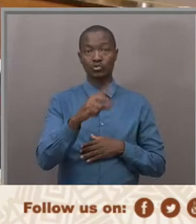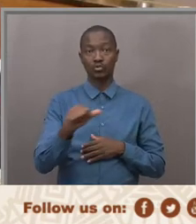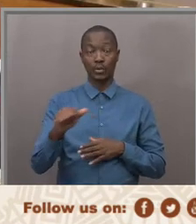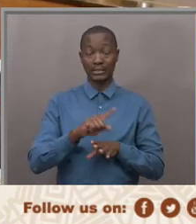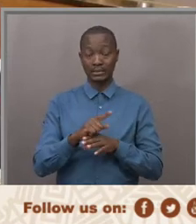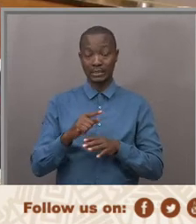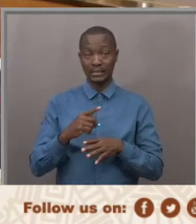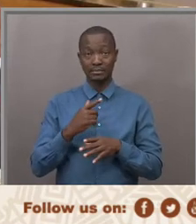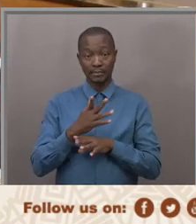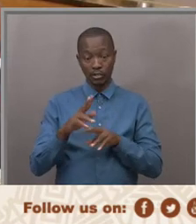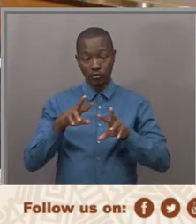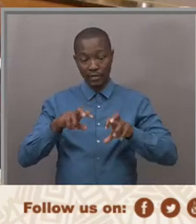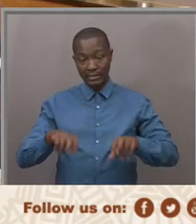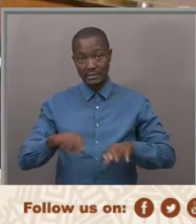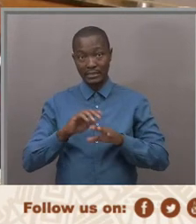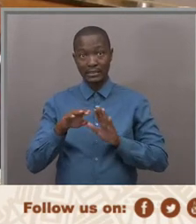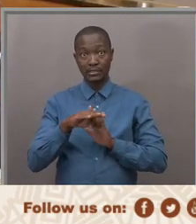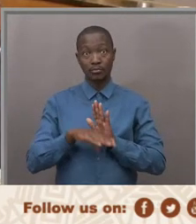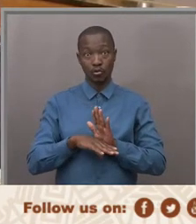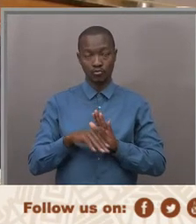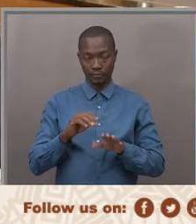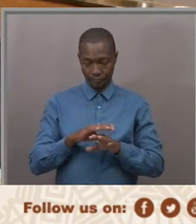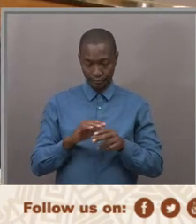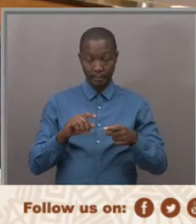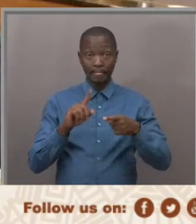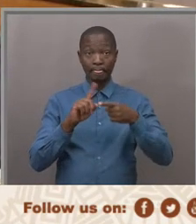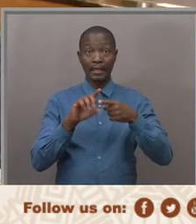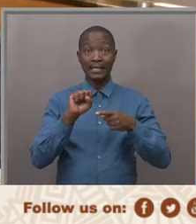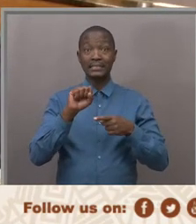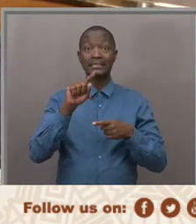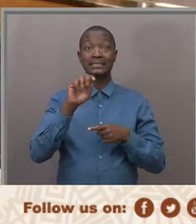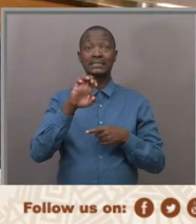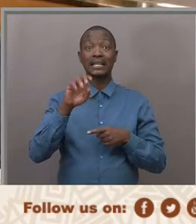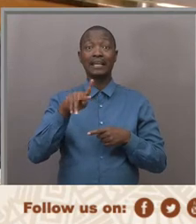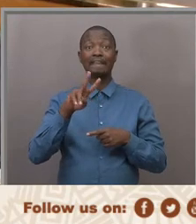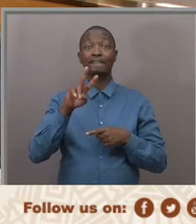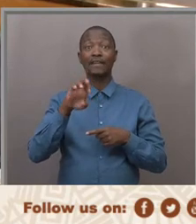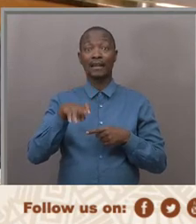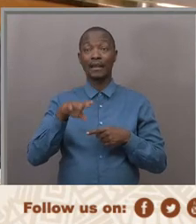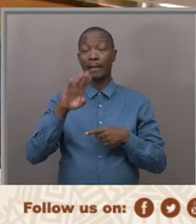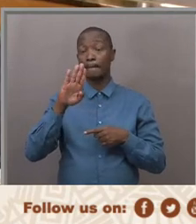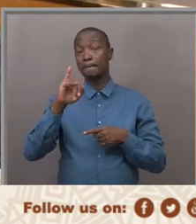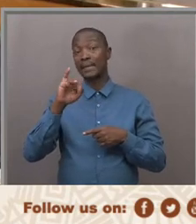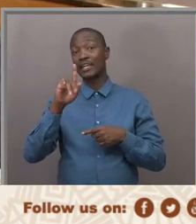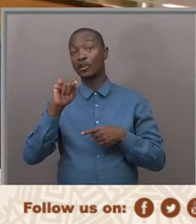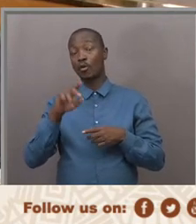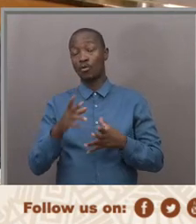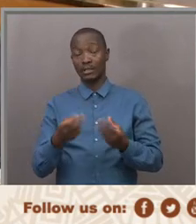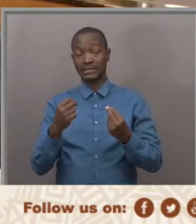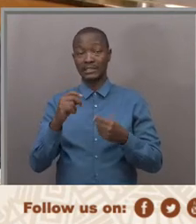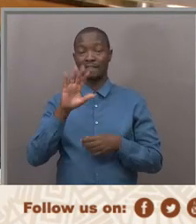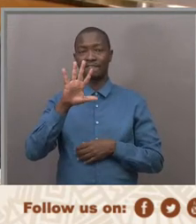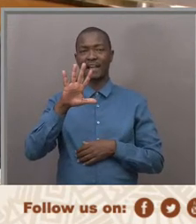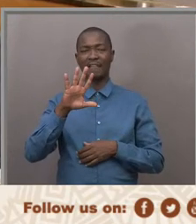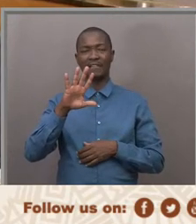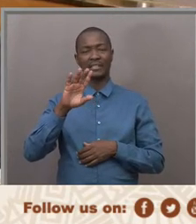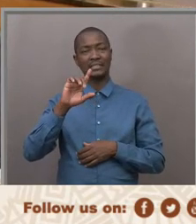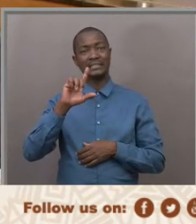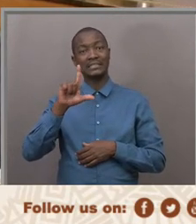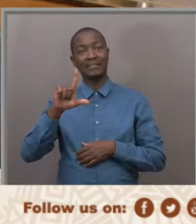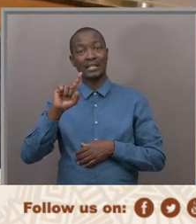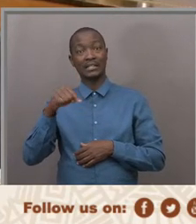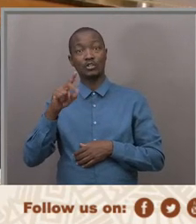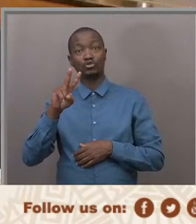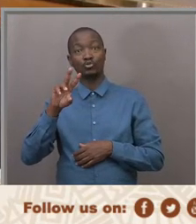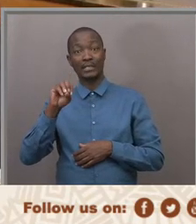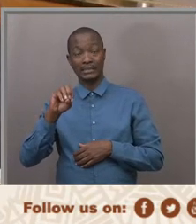program. Steve Biko Academic Hospital received 5,720 doses, and Chris Hani